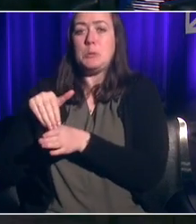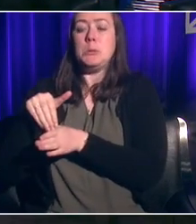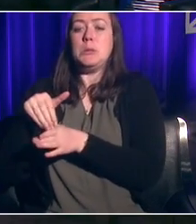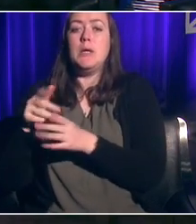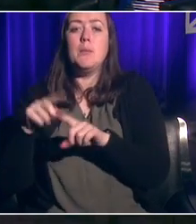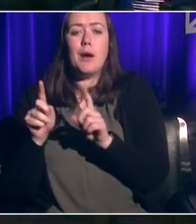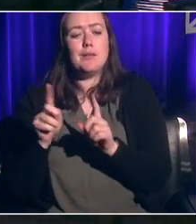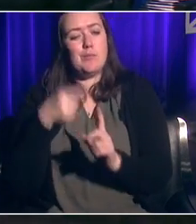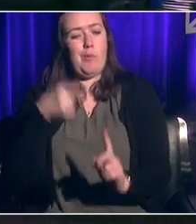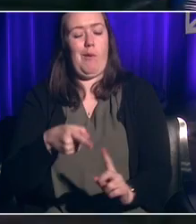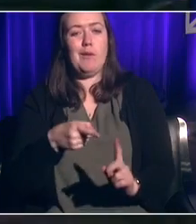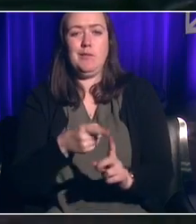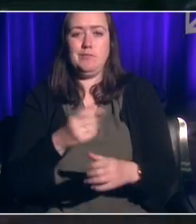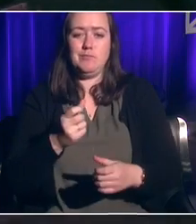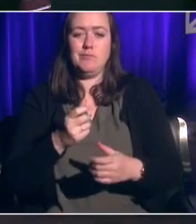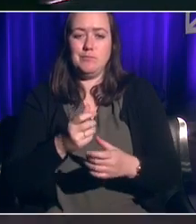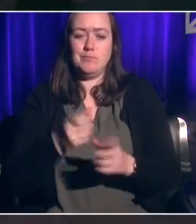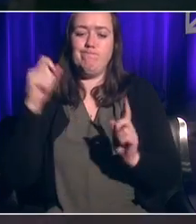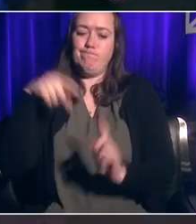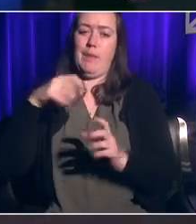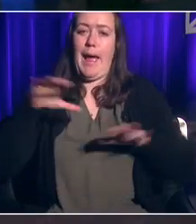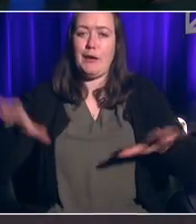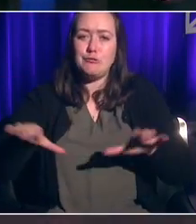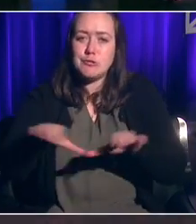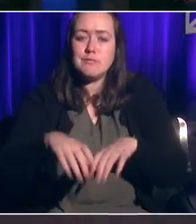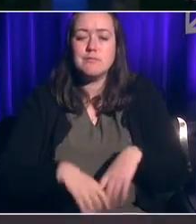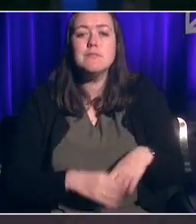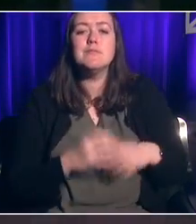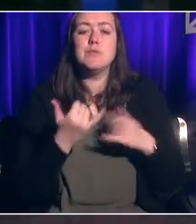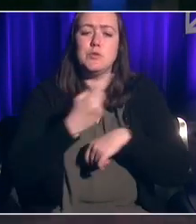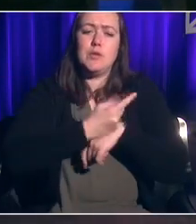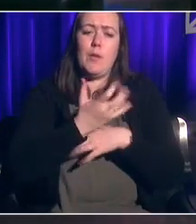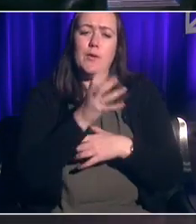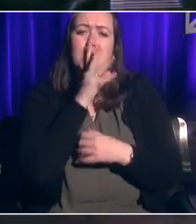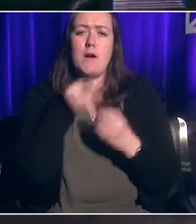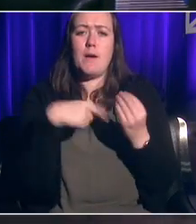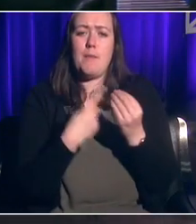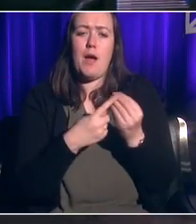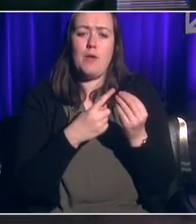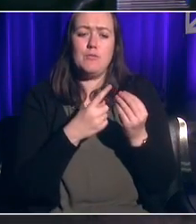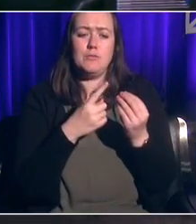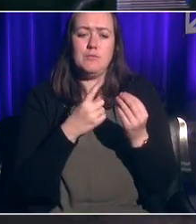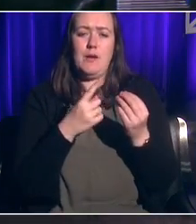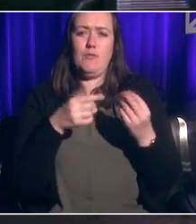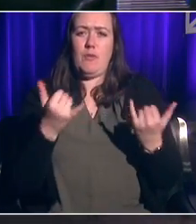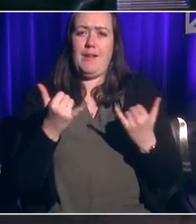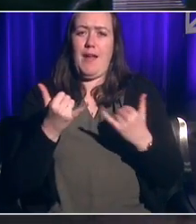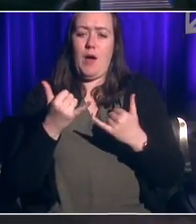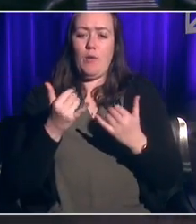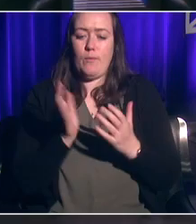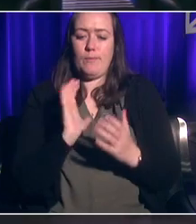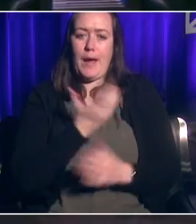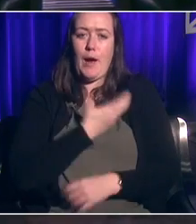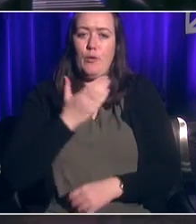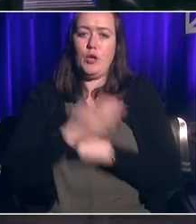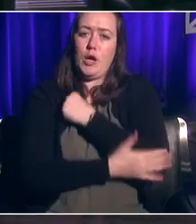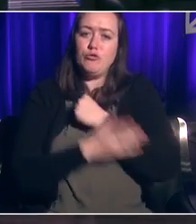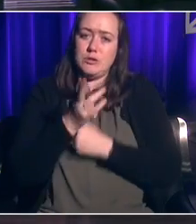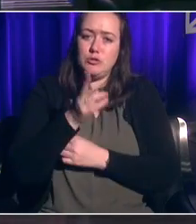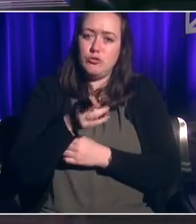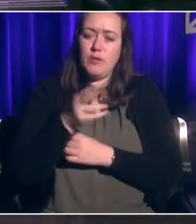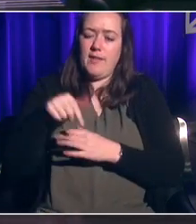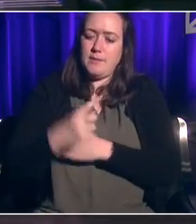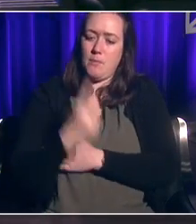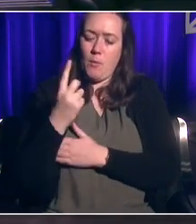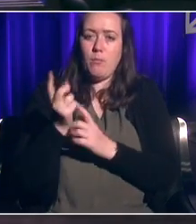action. And today, I want to talk a little bit about where we are in this moment in our country's history. And I want to remind ourselves that